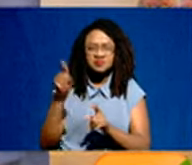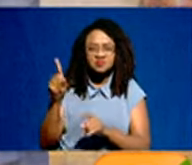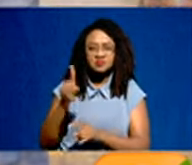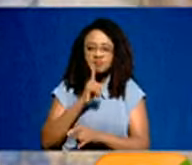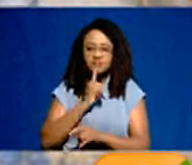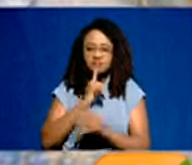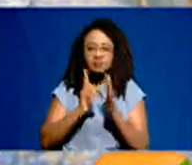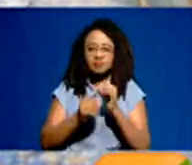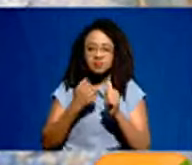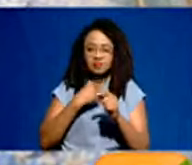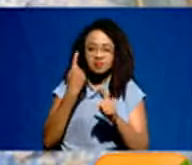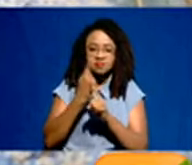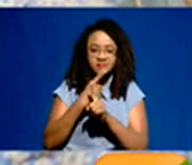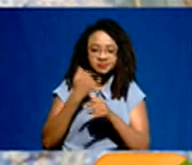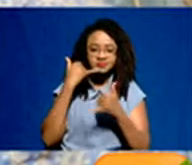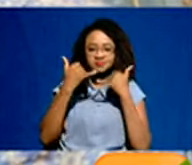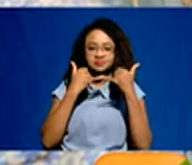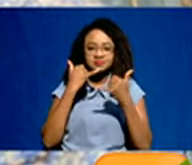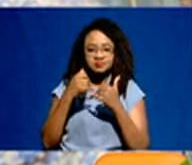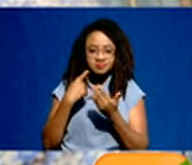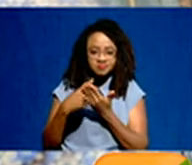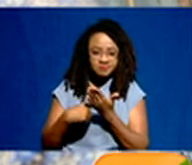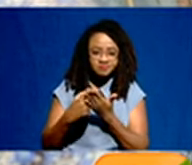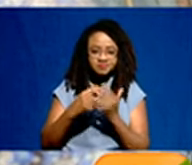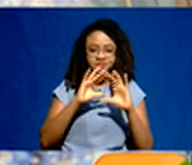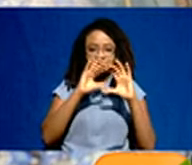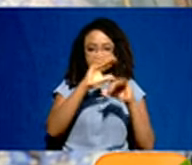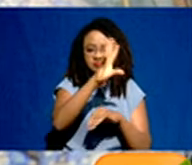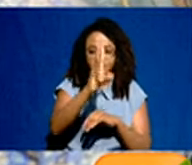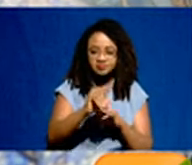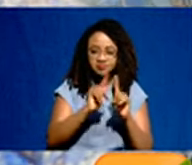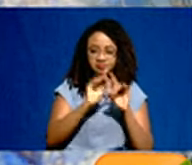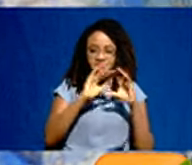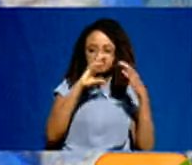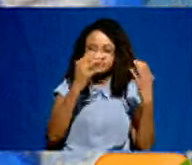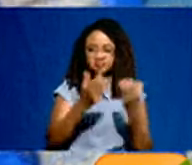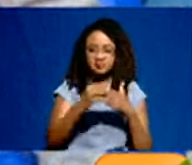made several calls with Raila to African and global leaders to